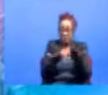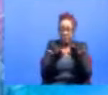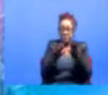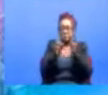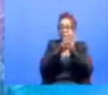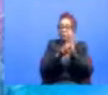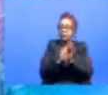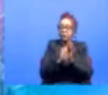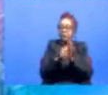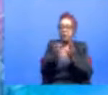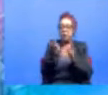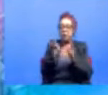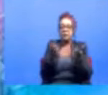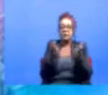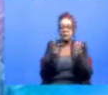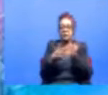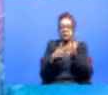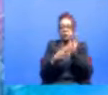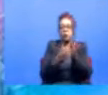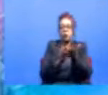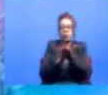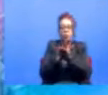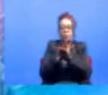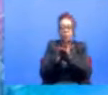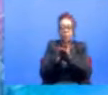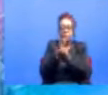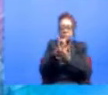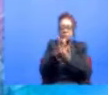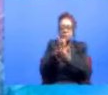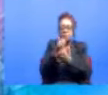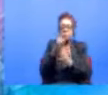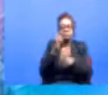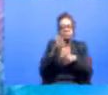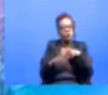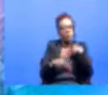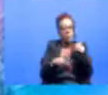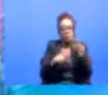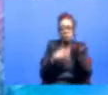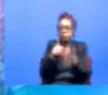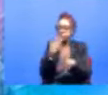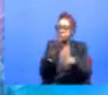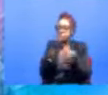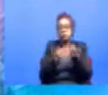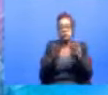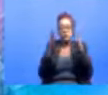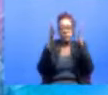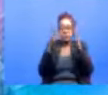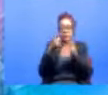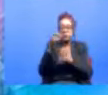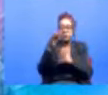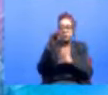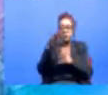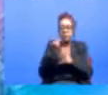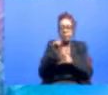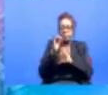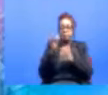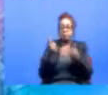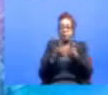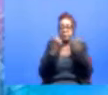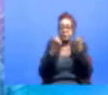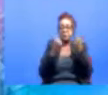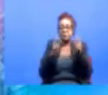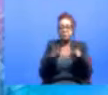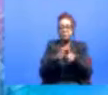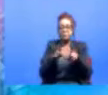in the media shone through the outpouring tributes from mourners who celebrated T9's impact, as she was